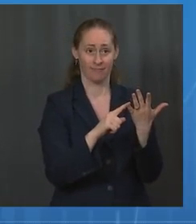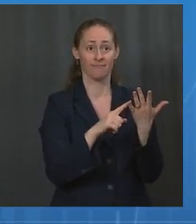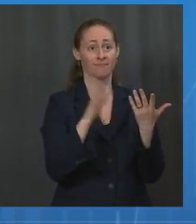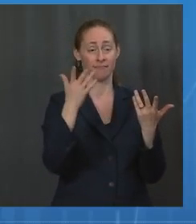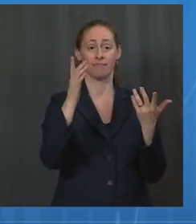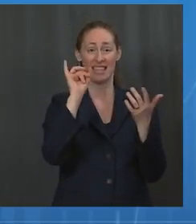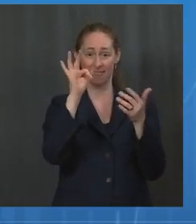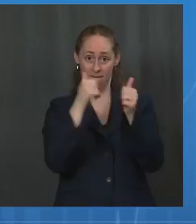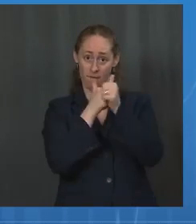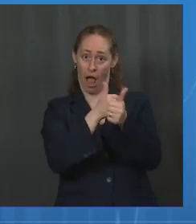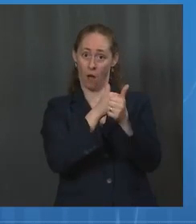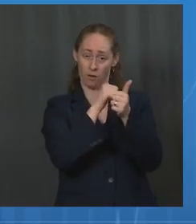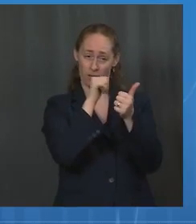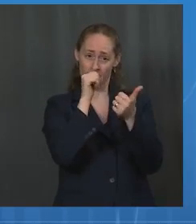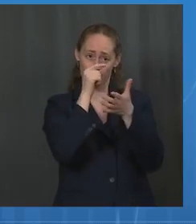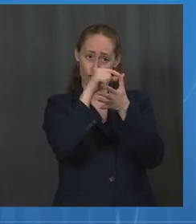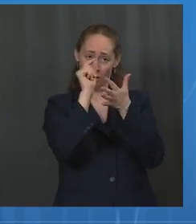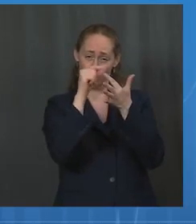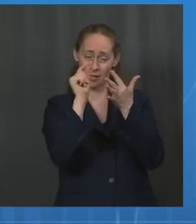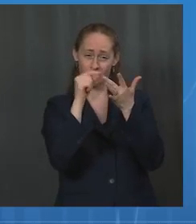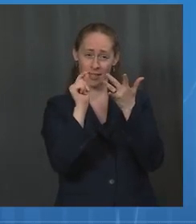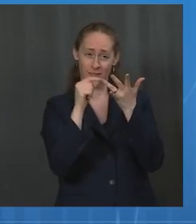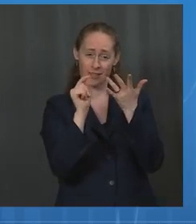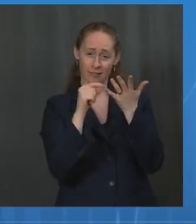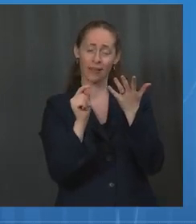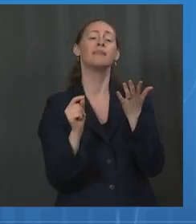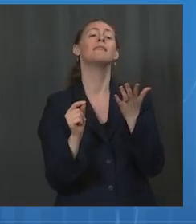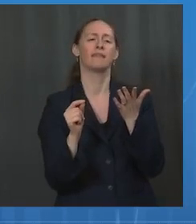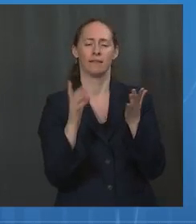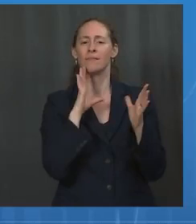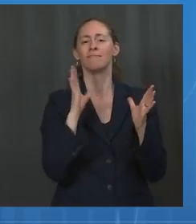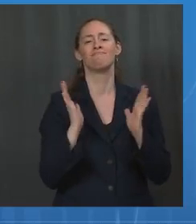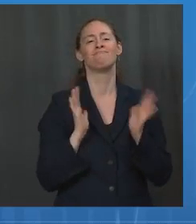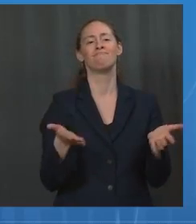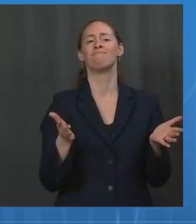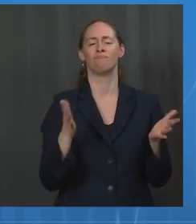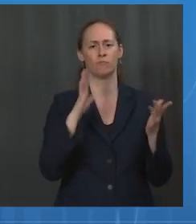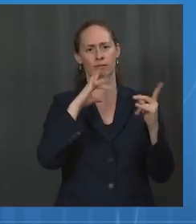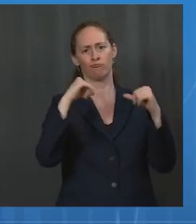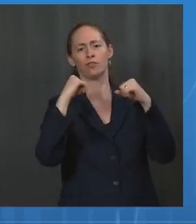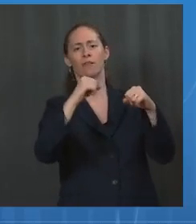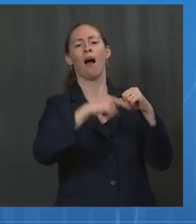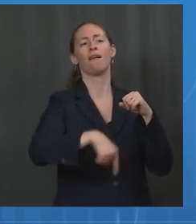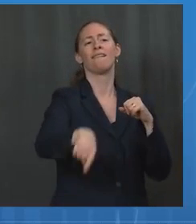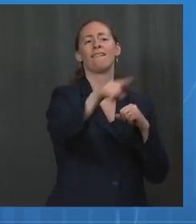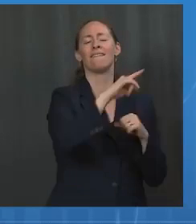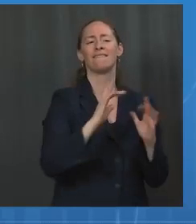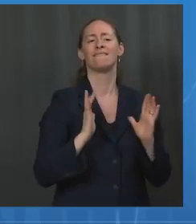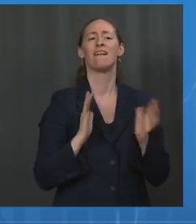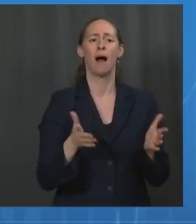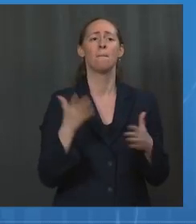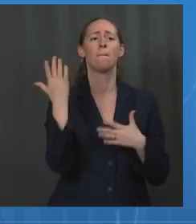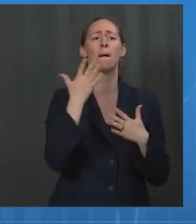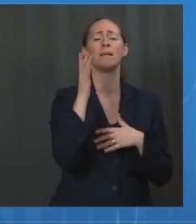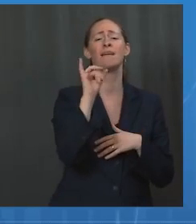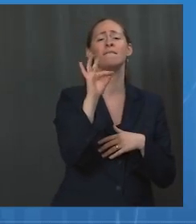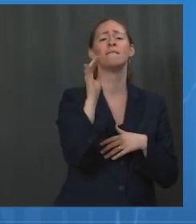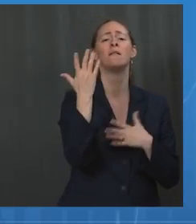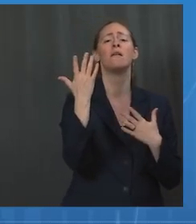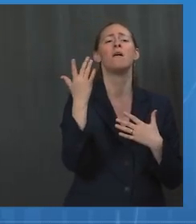simultaneously. And this serves to protect our children, even if there are inevitable breaches in any single protection